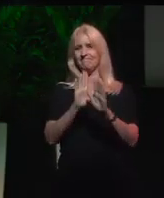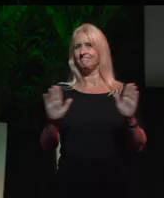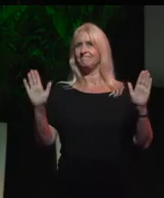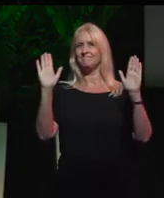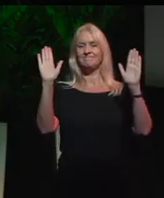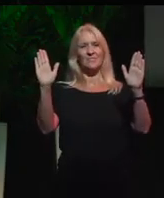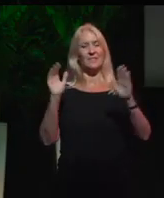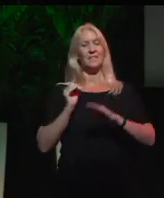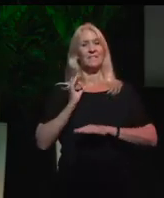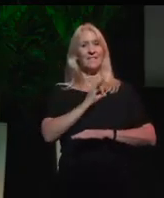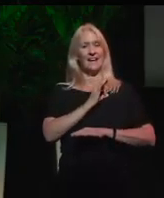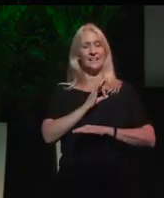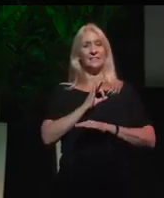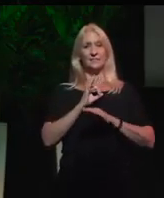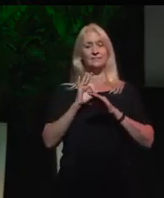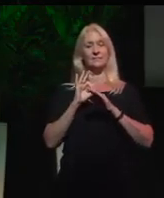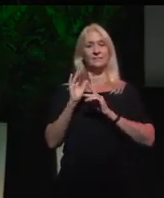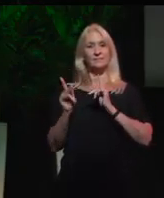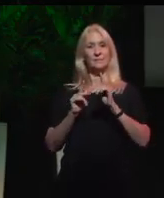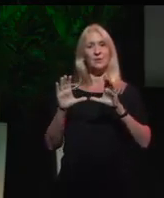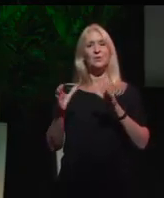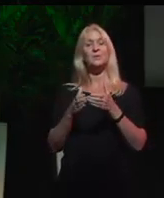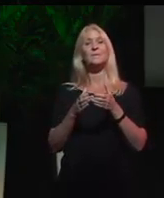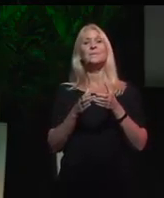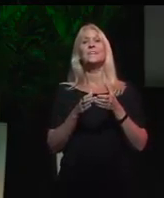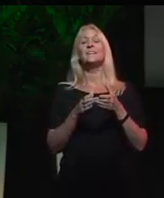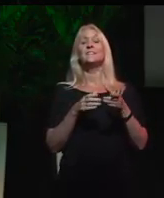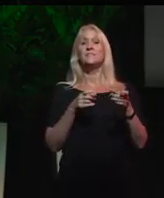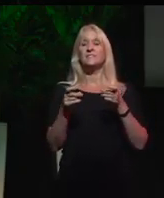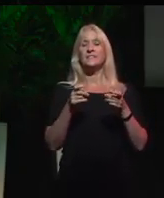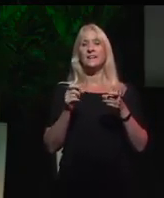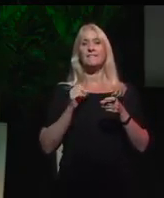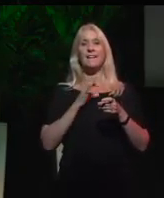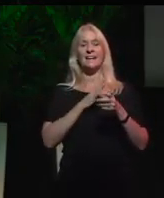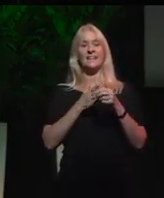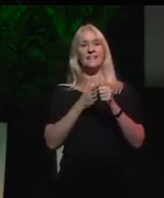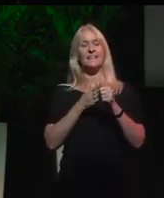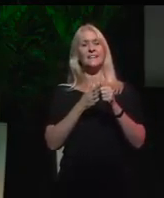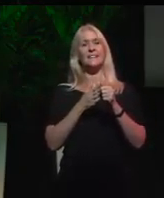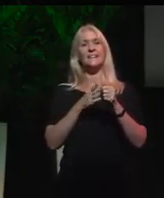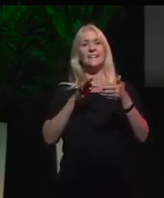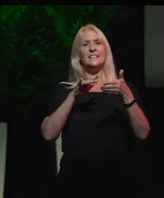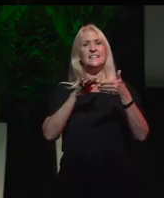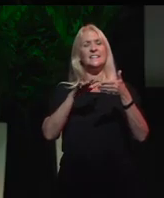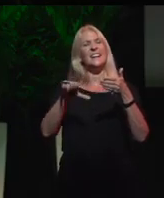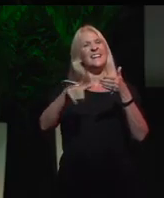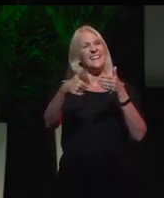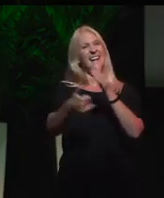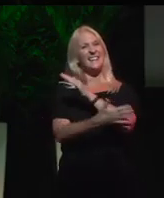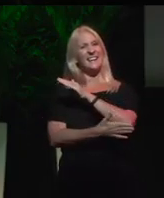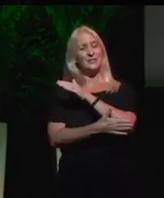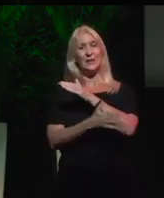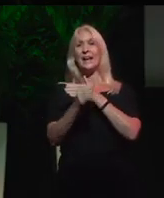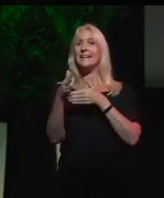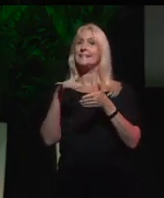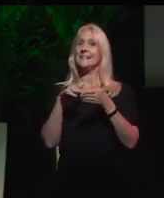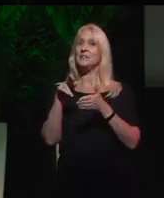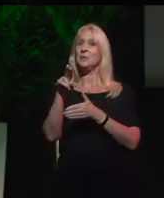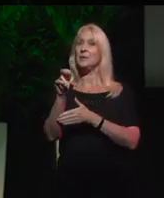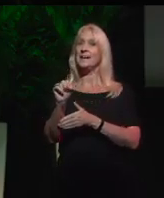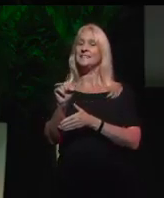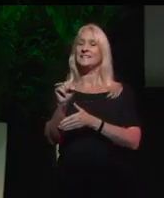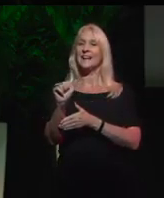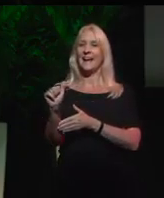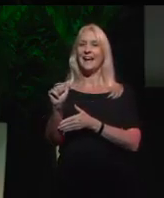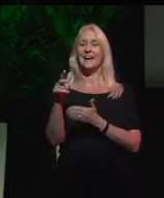members to facilitate faculty-led study abroad and study USA programs, we will, of course, as Dr.